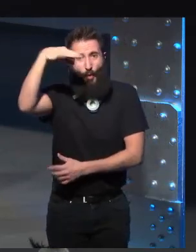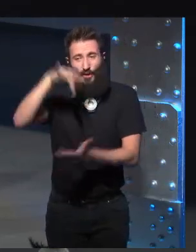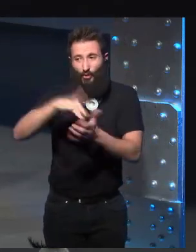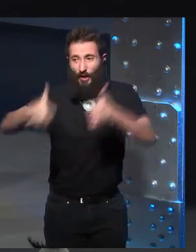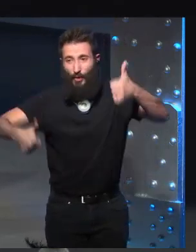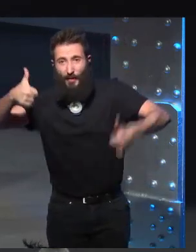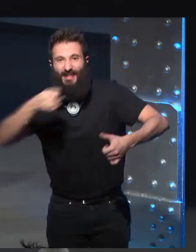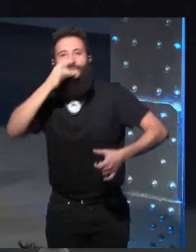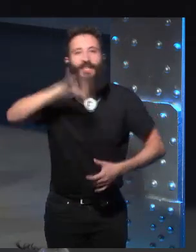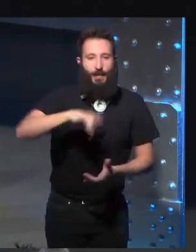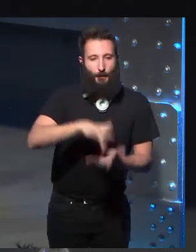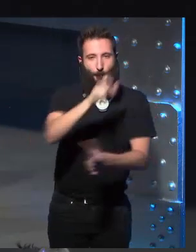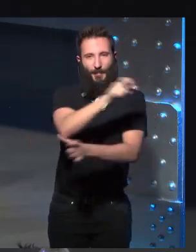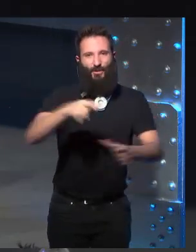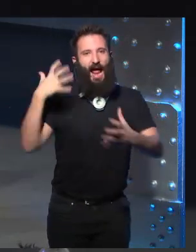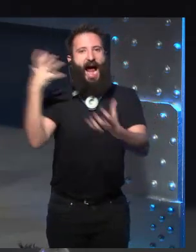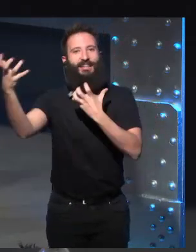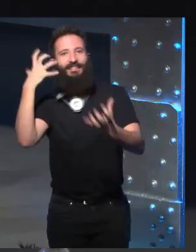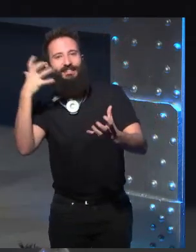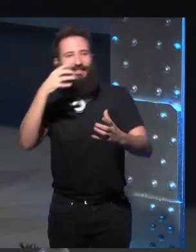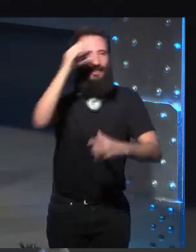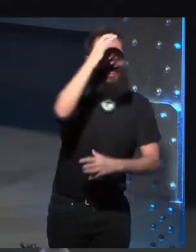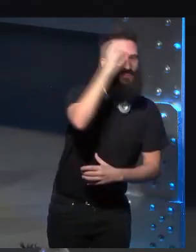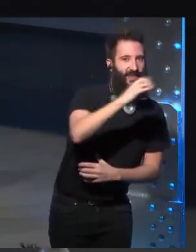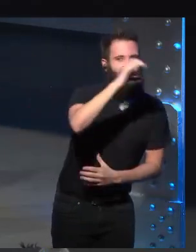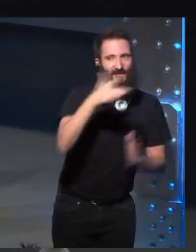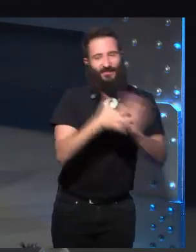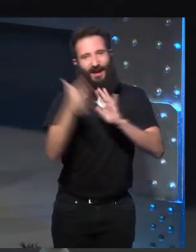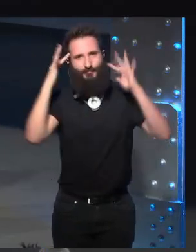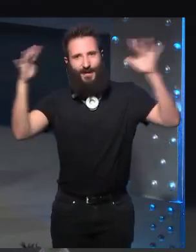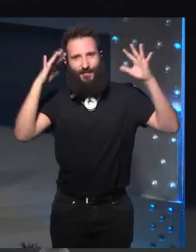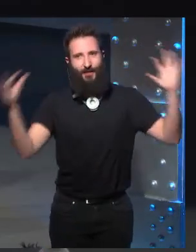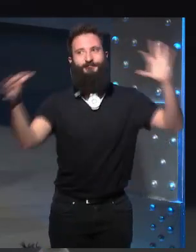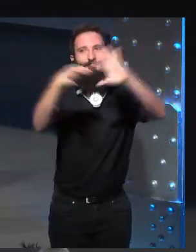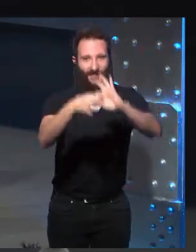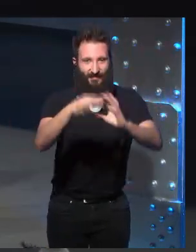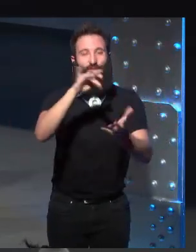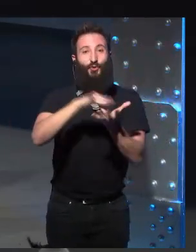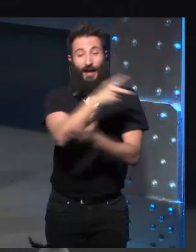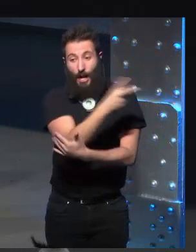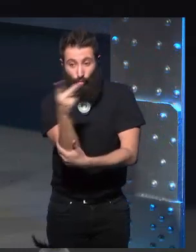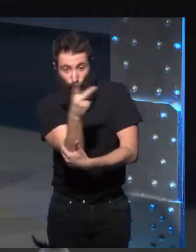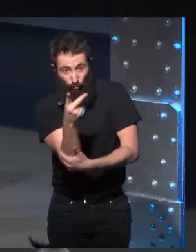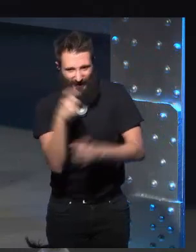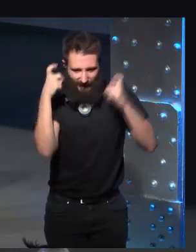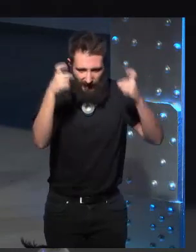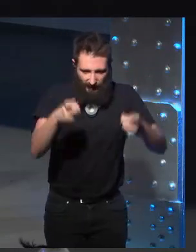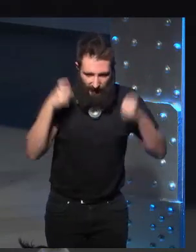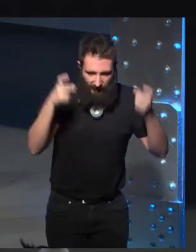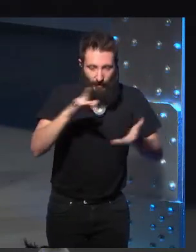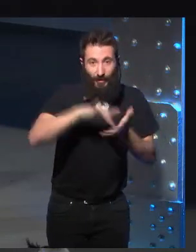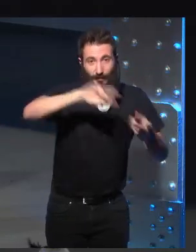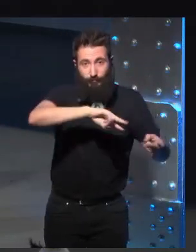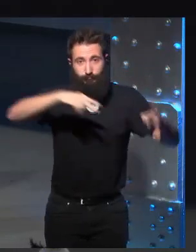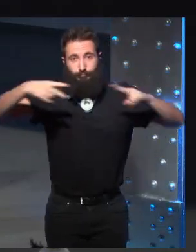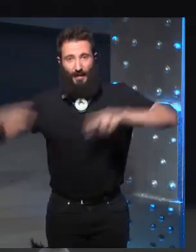artists, in a way. It's not so different. In both cases, you try to translate a